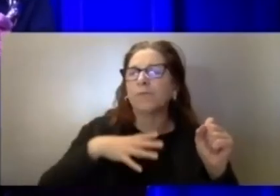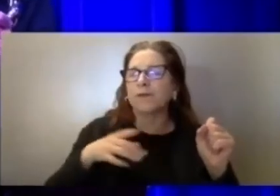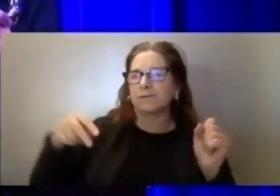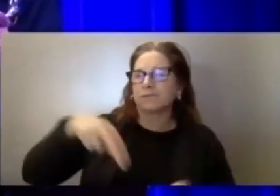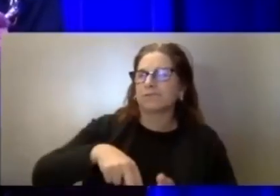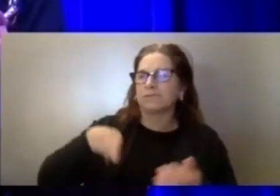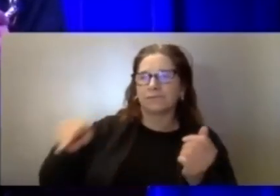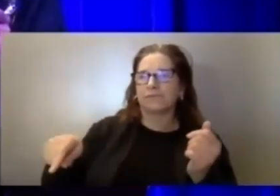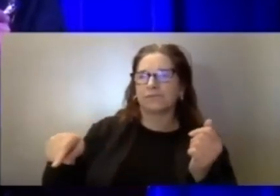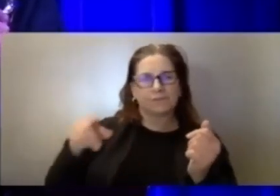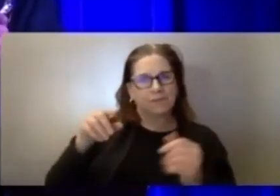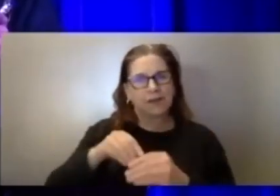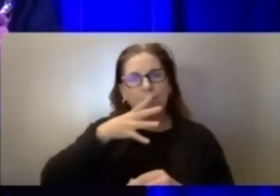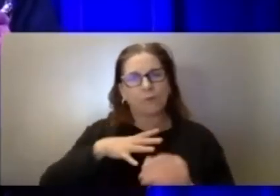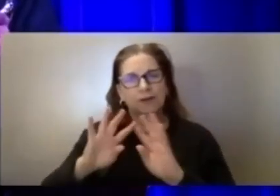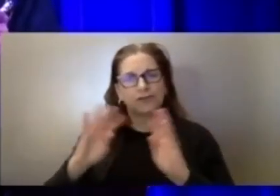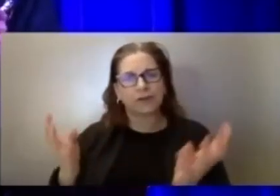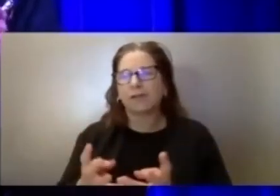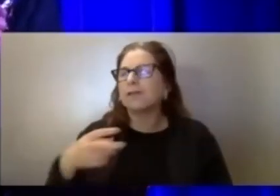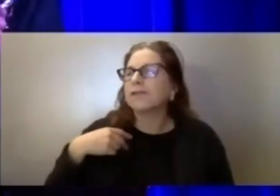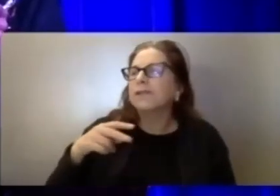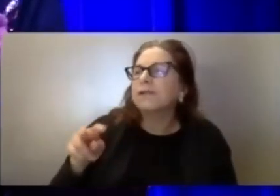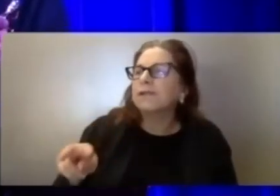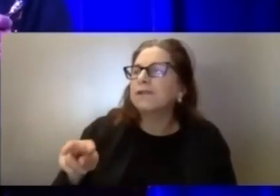She asked those of us from up north,